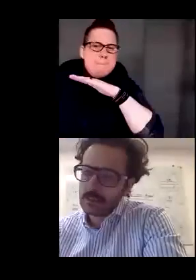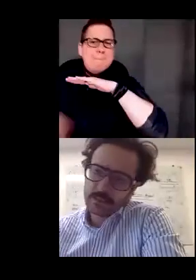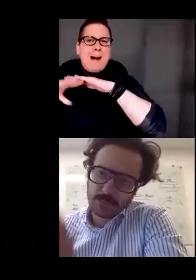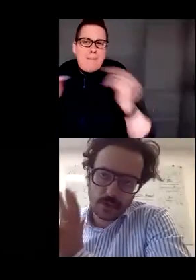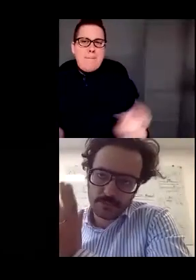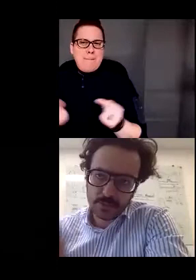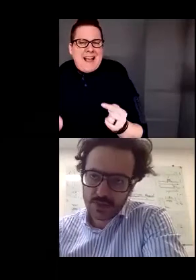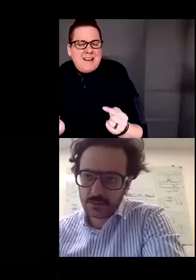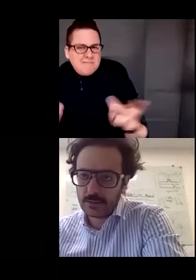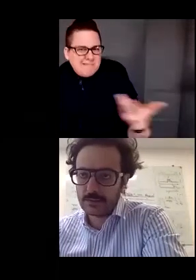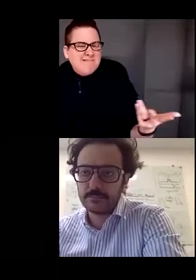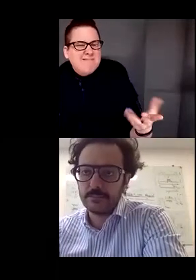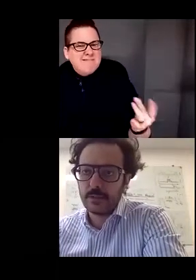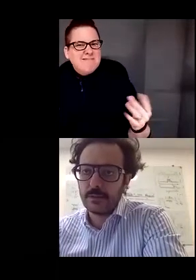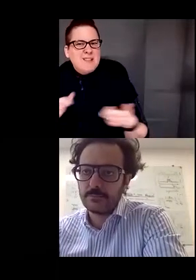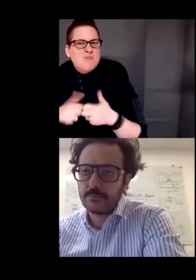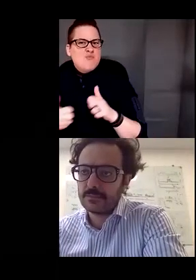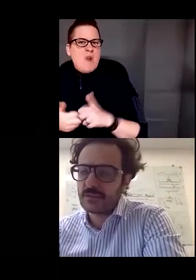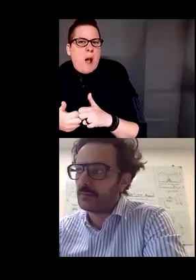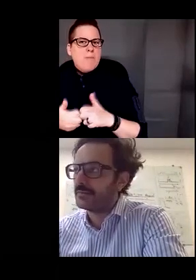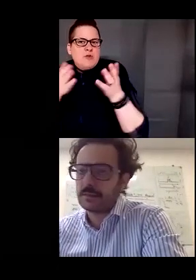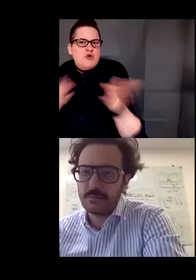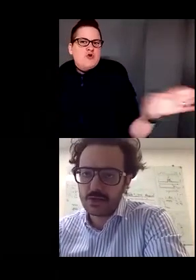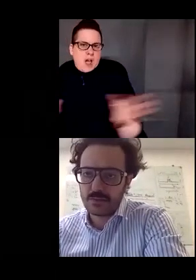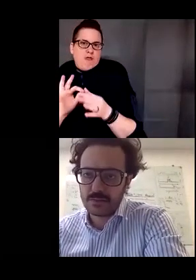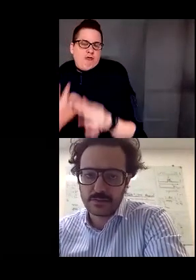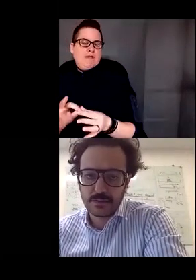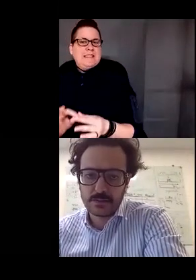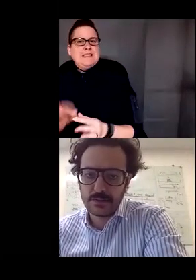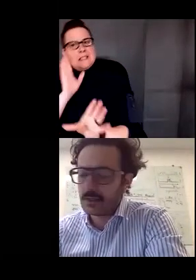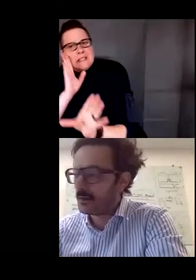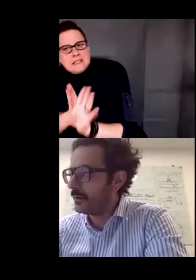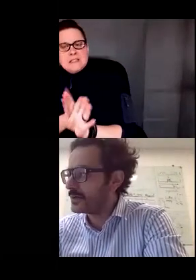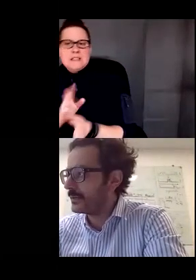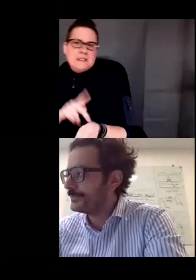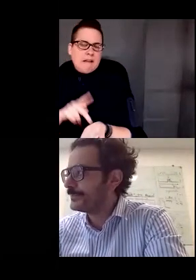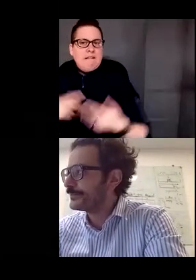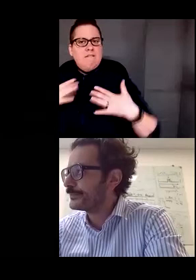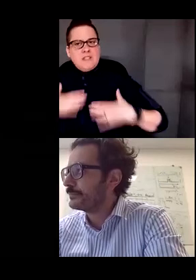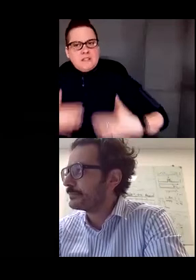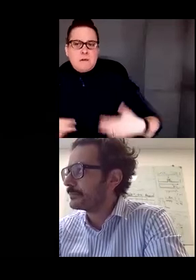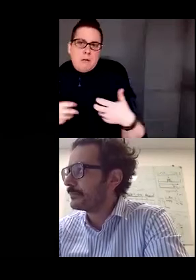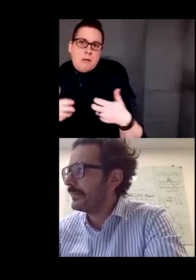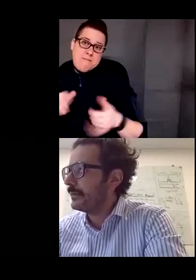problem, and it's a problem in general in psychophysical measurements in psychology.